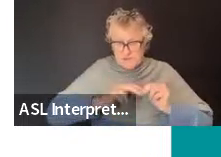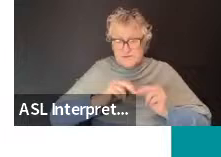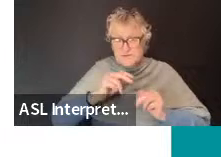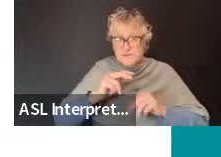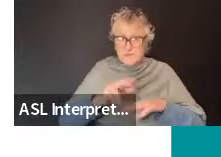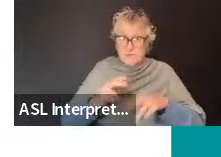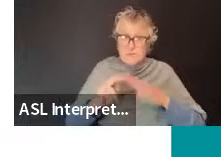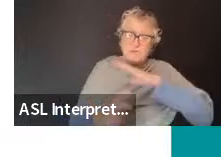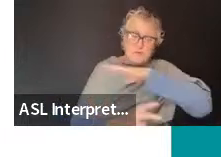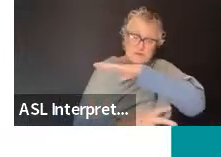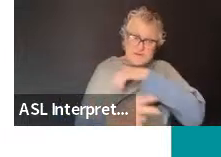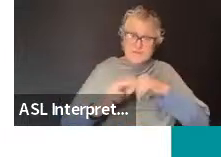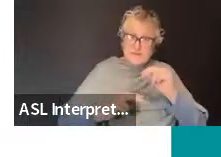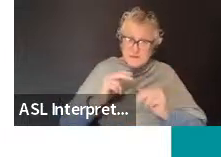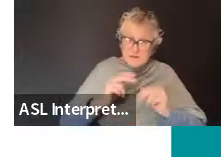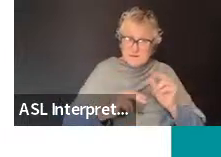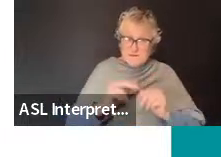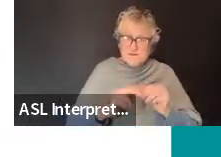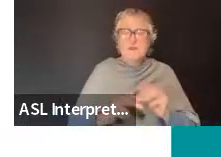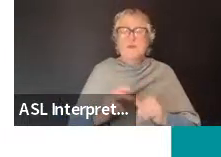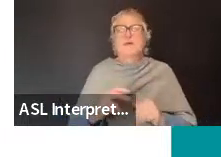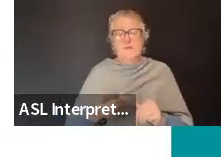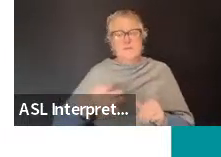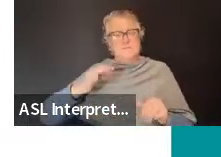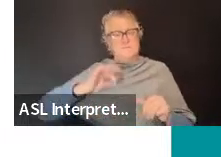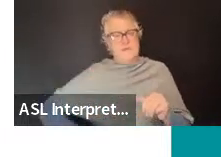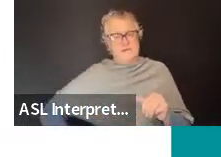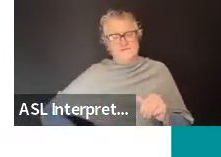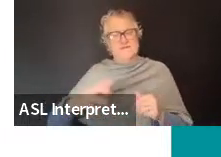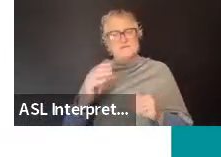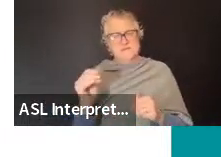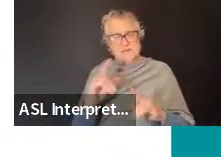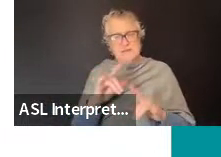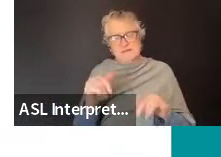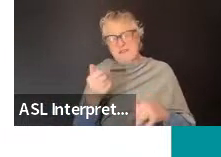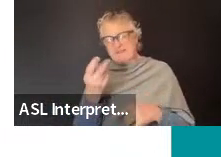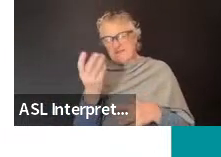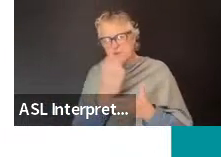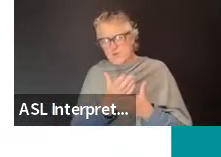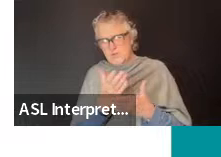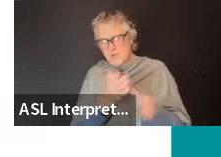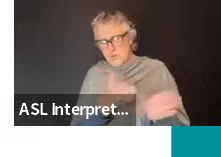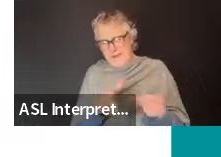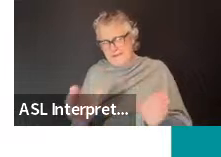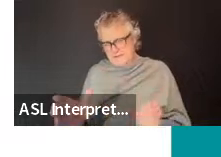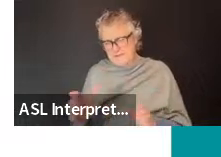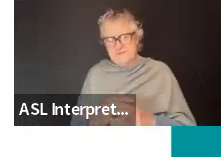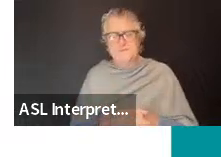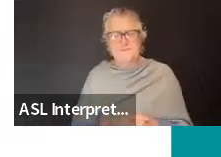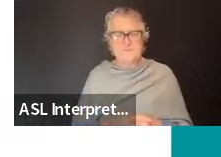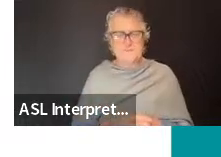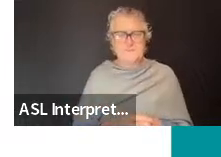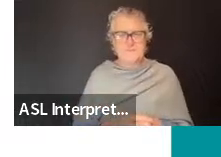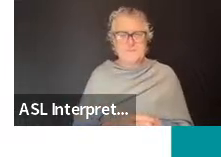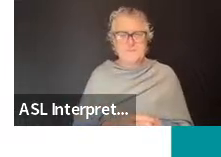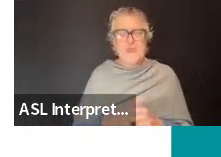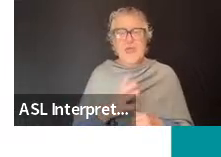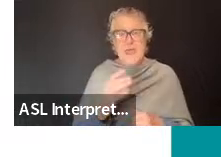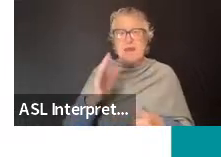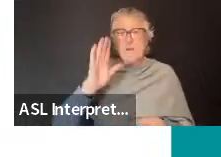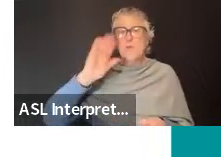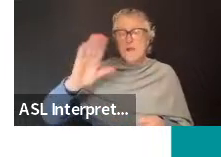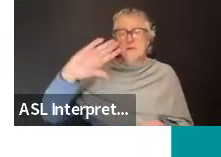to impact and benefit marine navigation in a few ways. It will reduce the number of